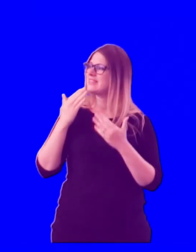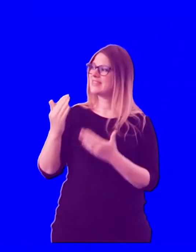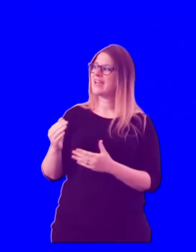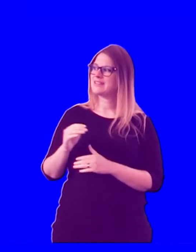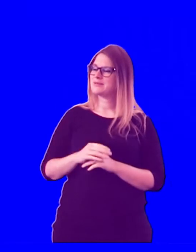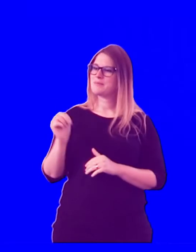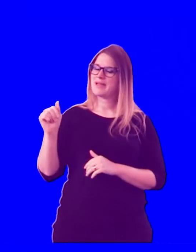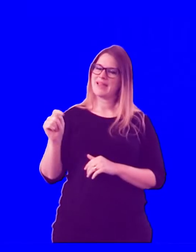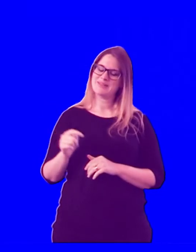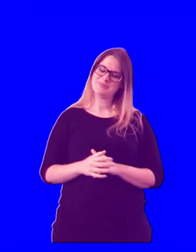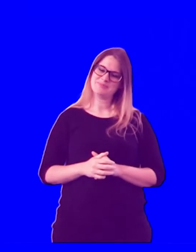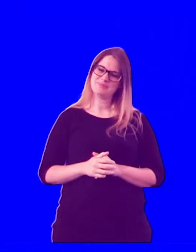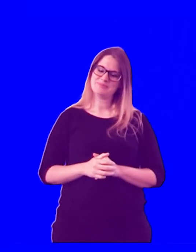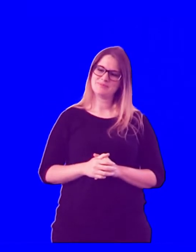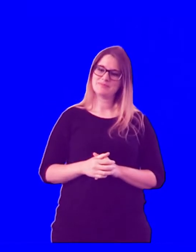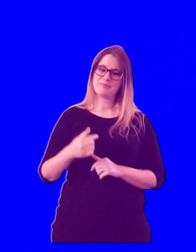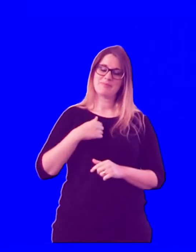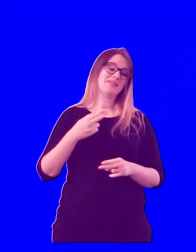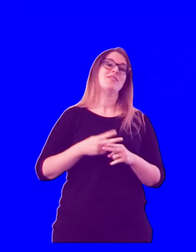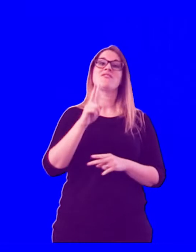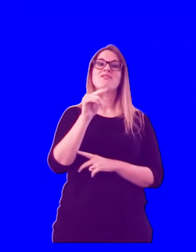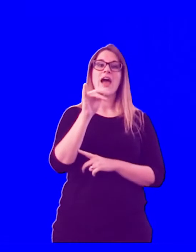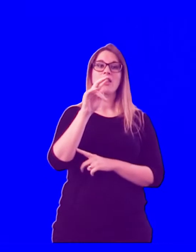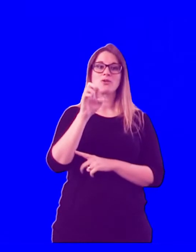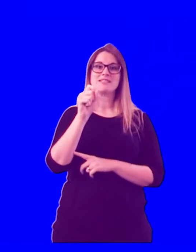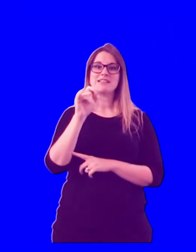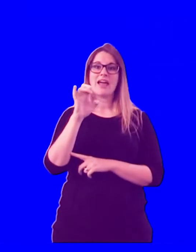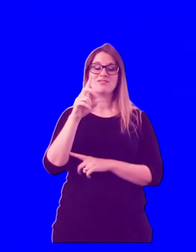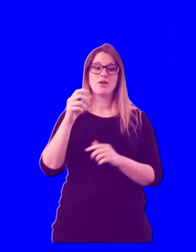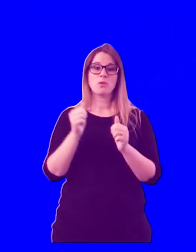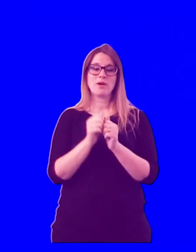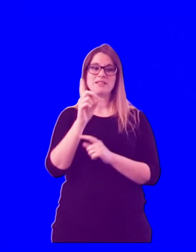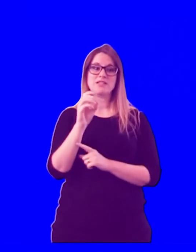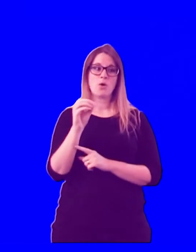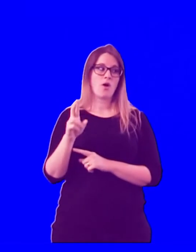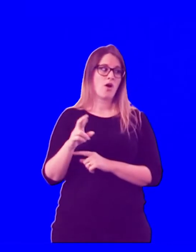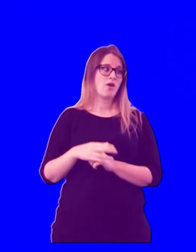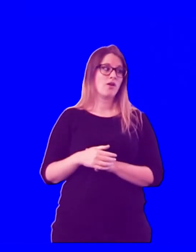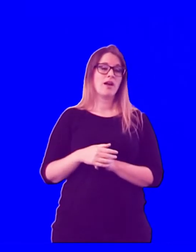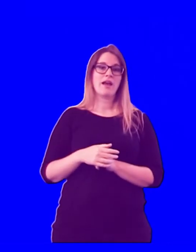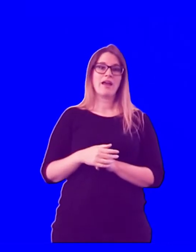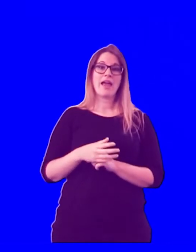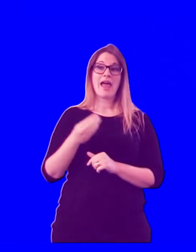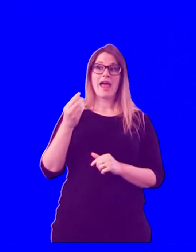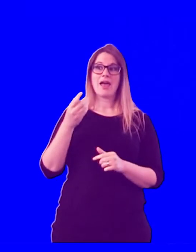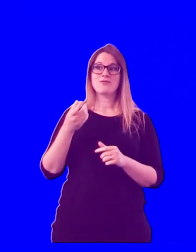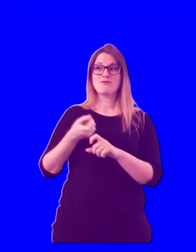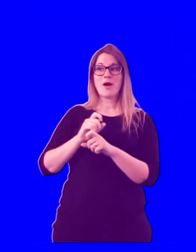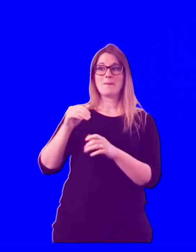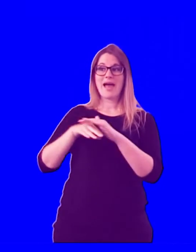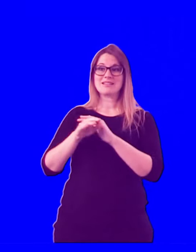Thanks, Matt. I am Valerie Stanfield with the Department of Rehabilitation, and on behalf of the